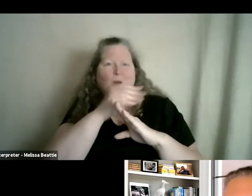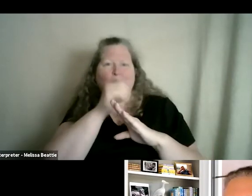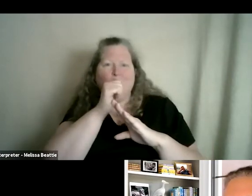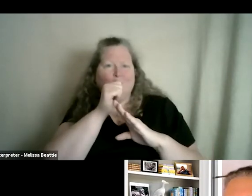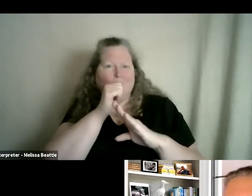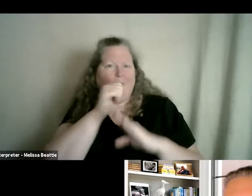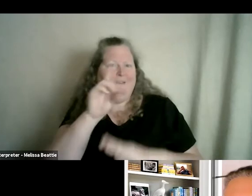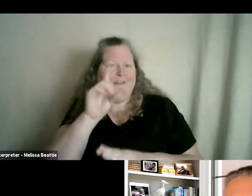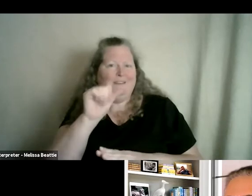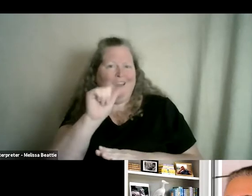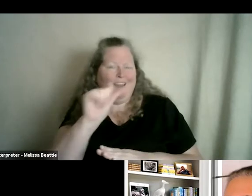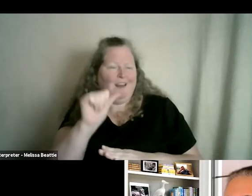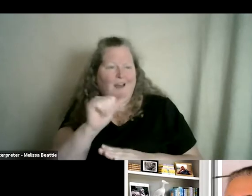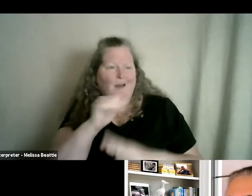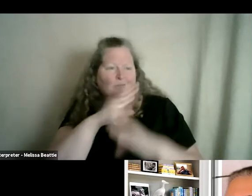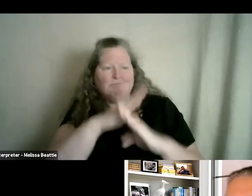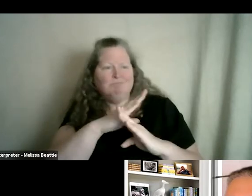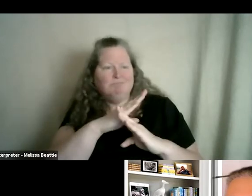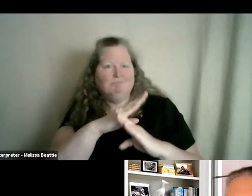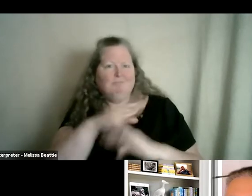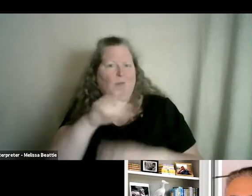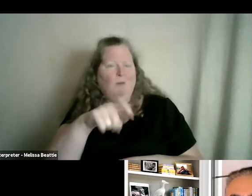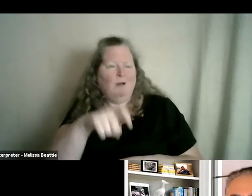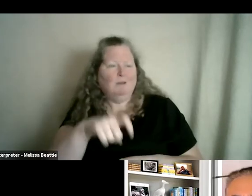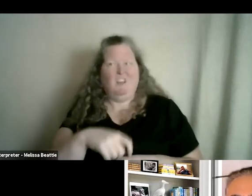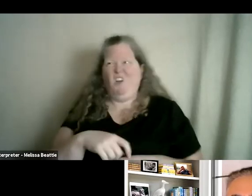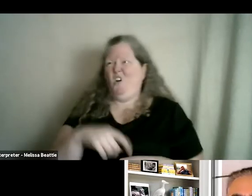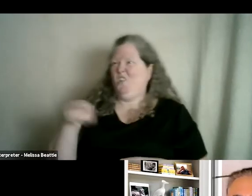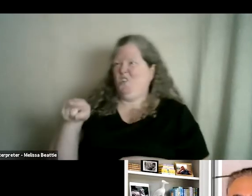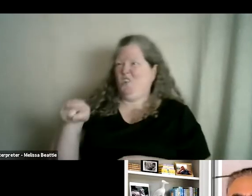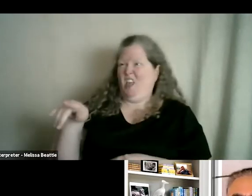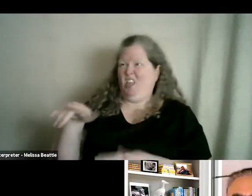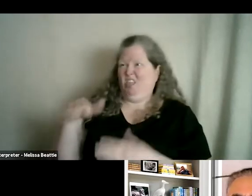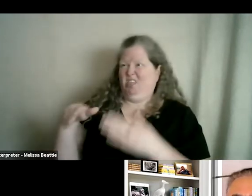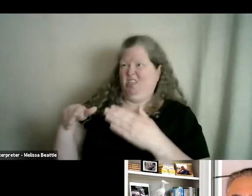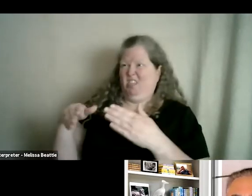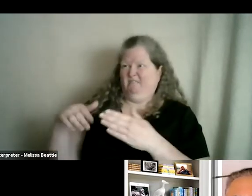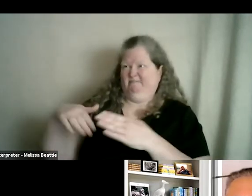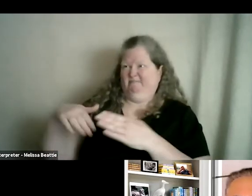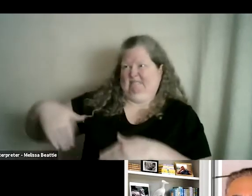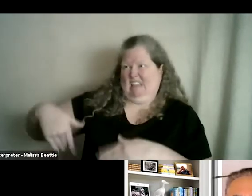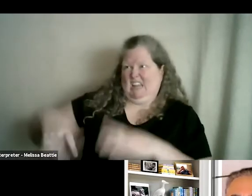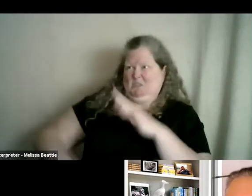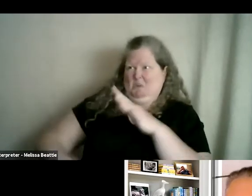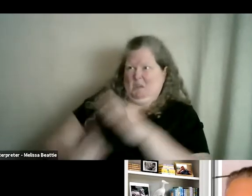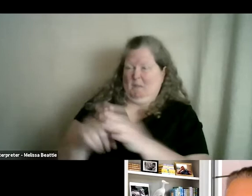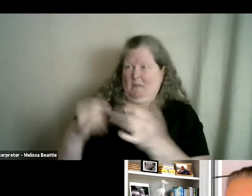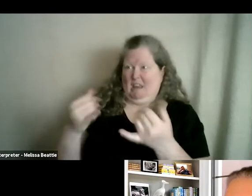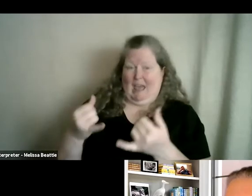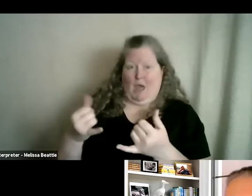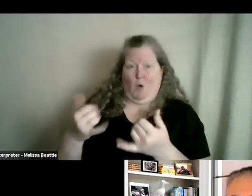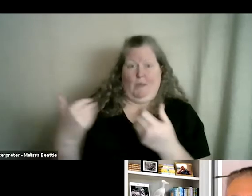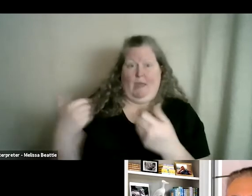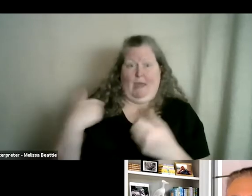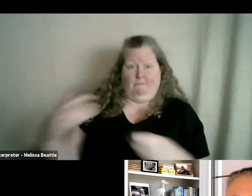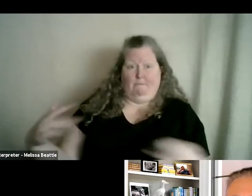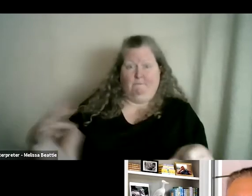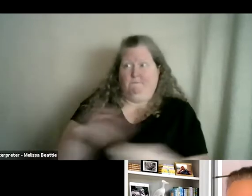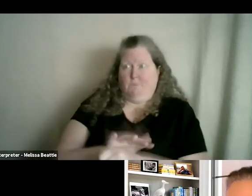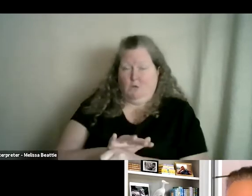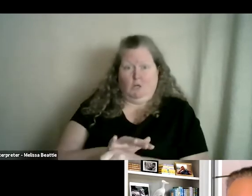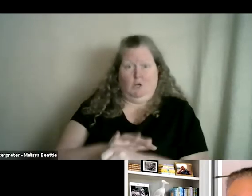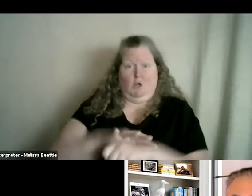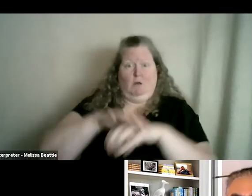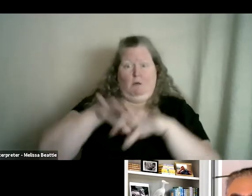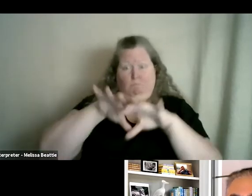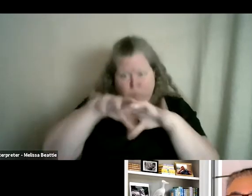well, you're kind of late to the party. And also now you have a whole global economy